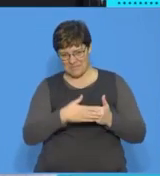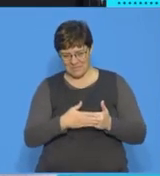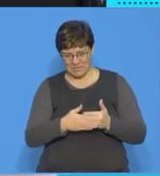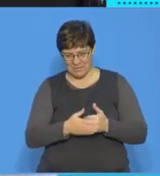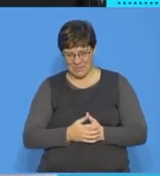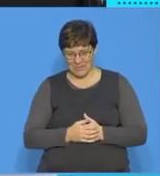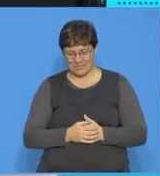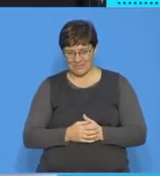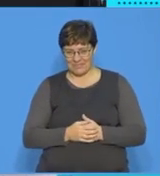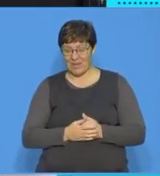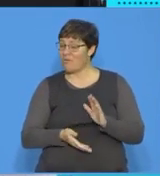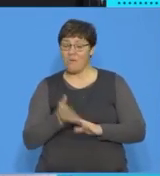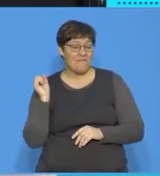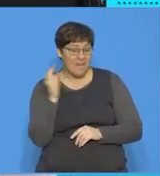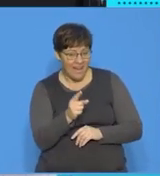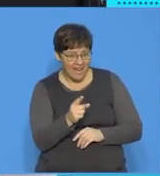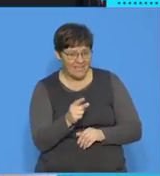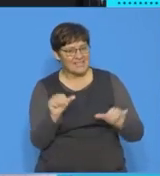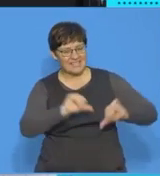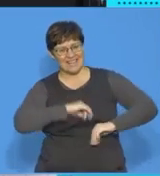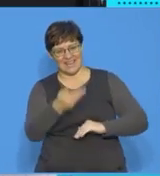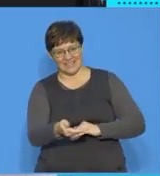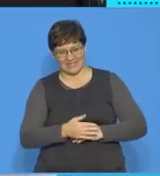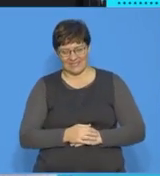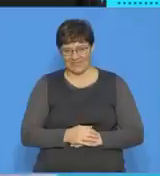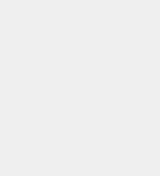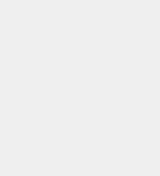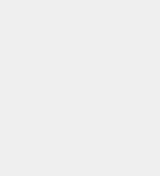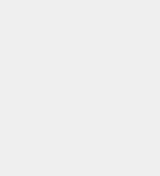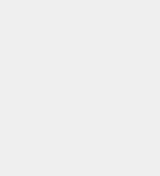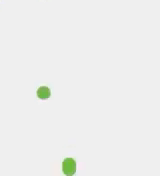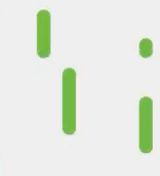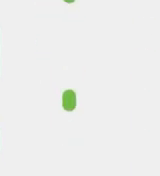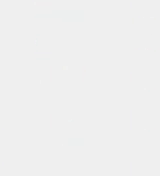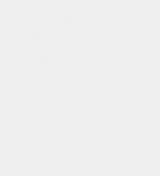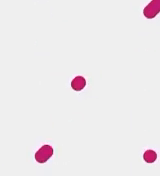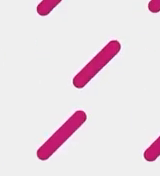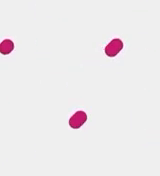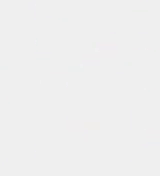more detail. Don't go too far away. I'll see you just now.